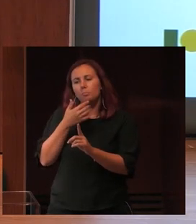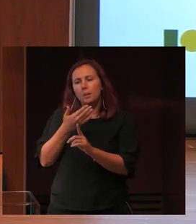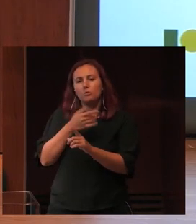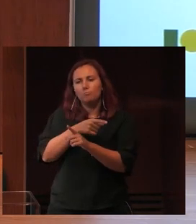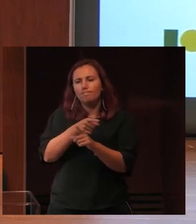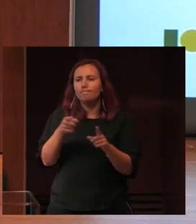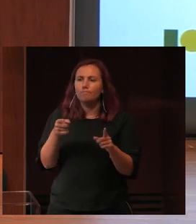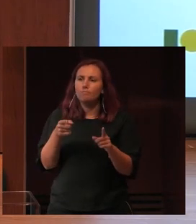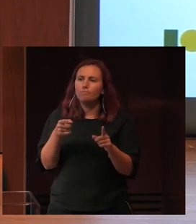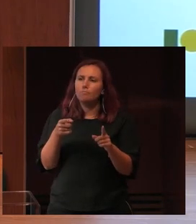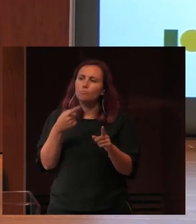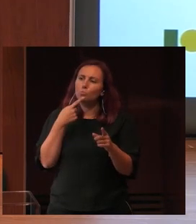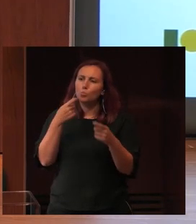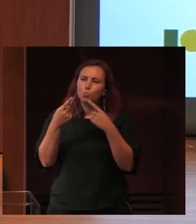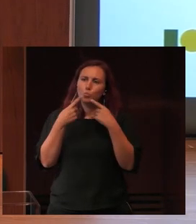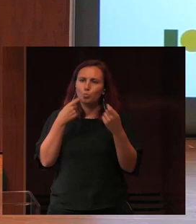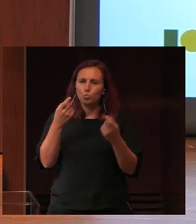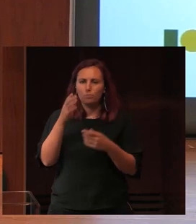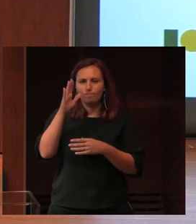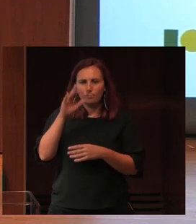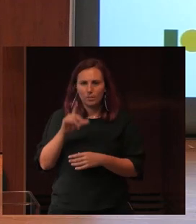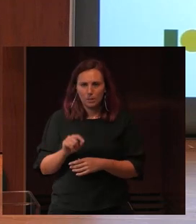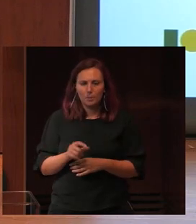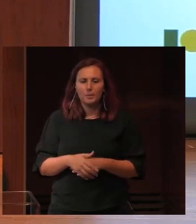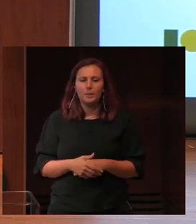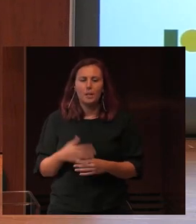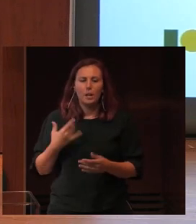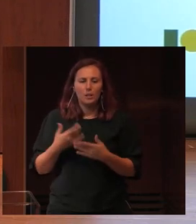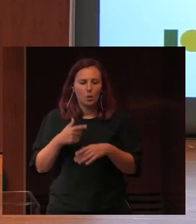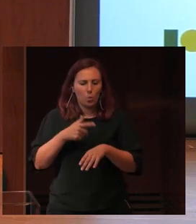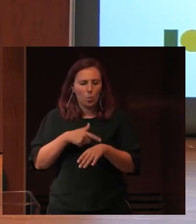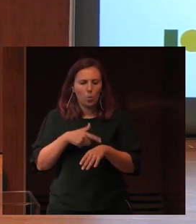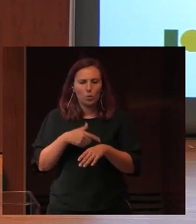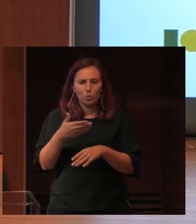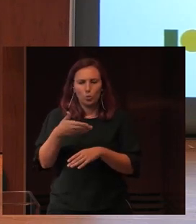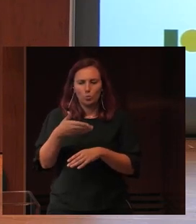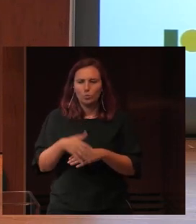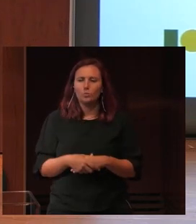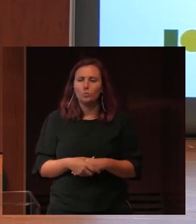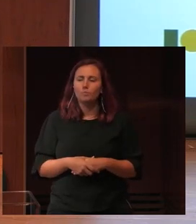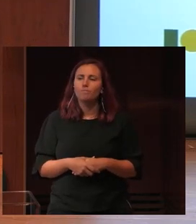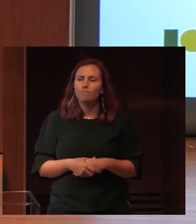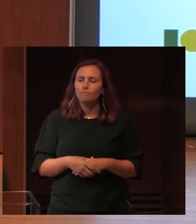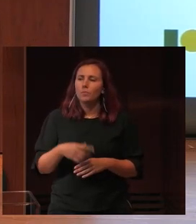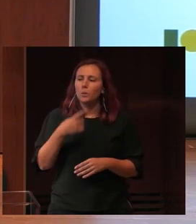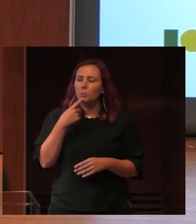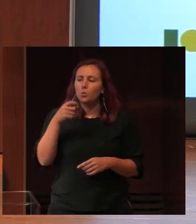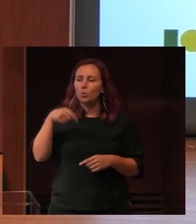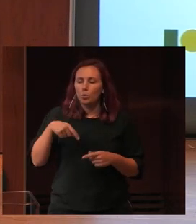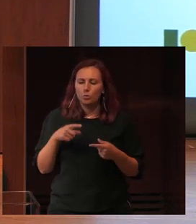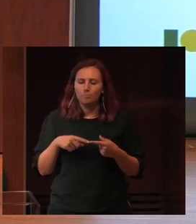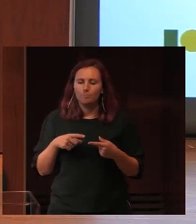questions until 11 o'clock in the morning. Well, my first question is exactly where is it? It's